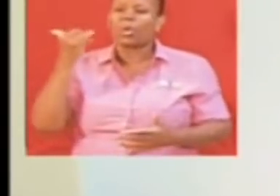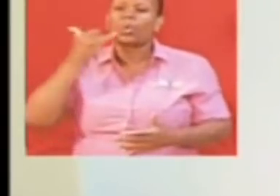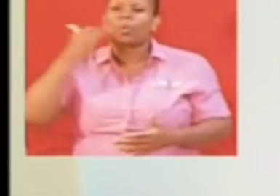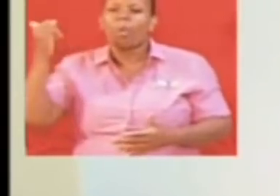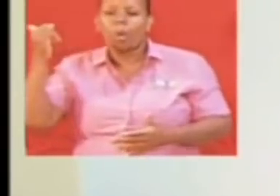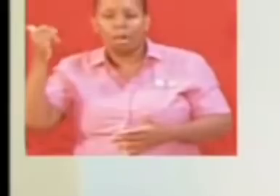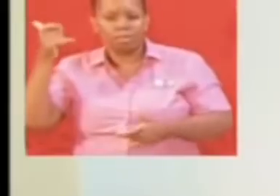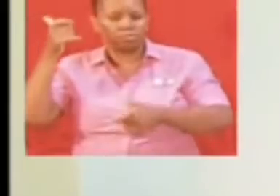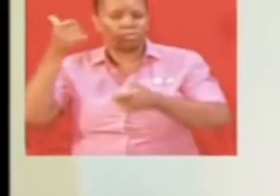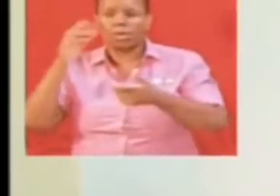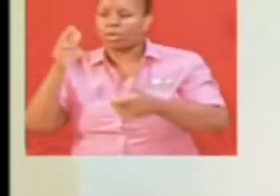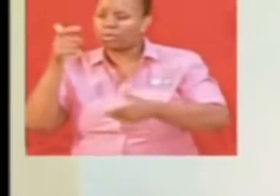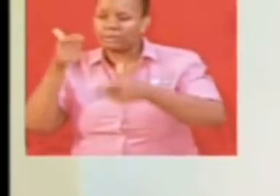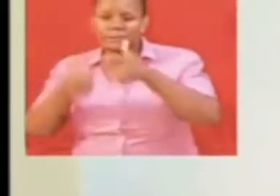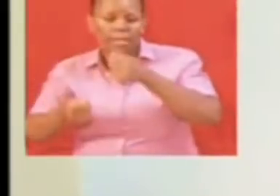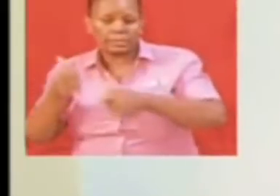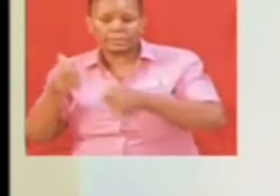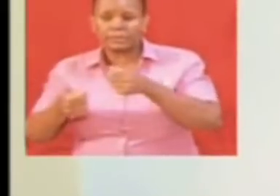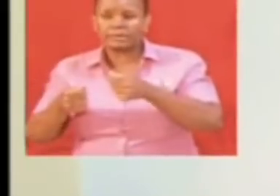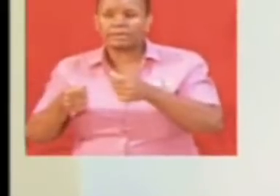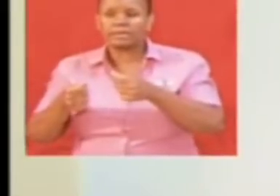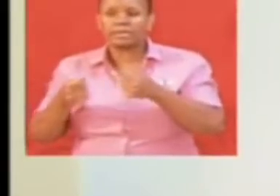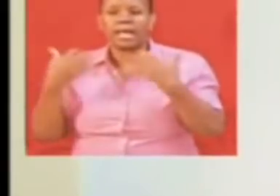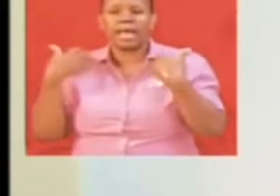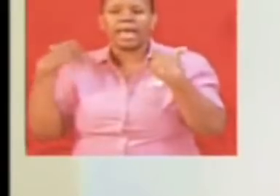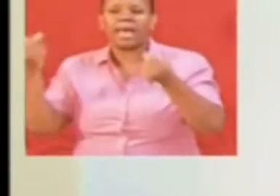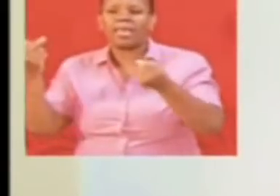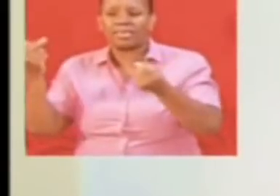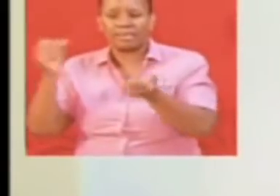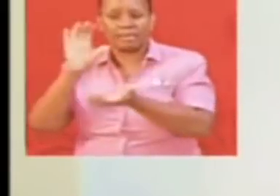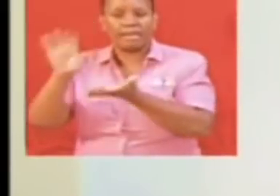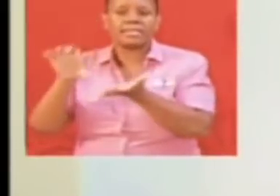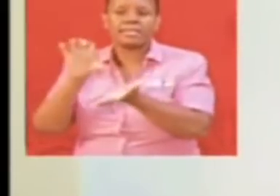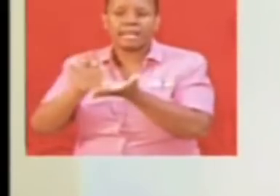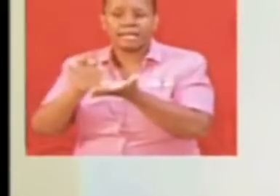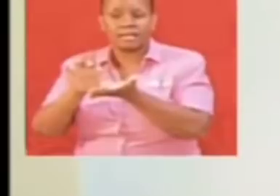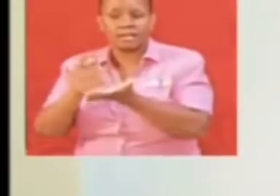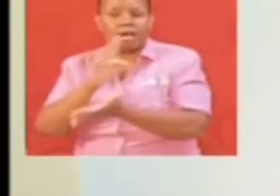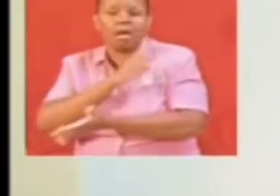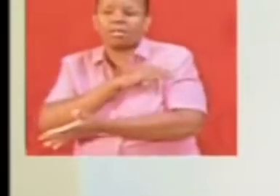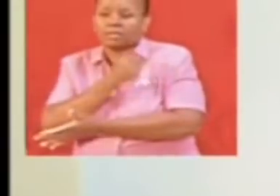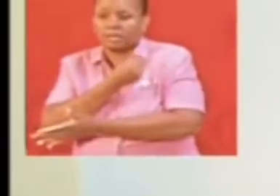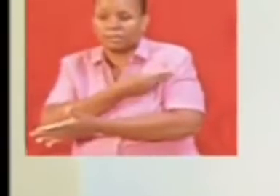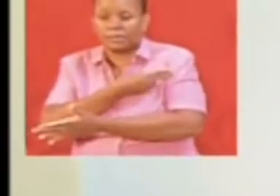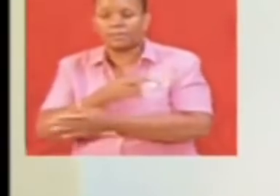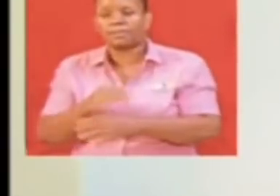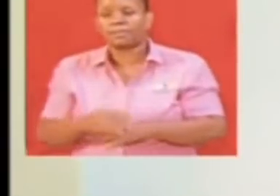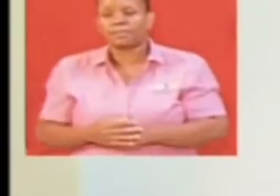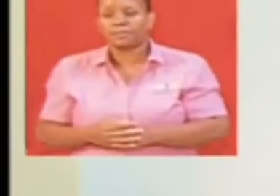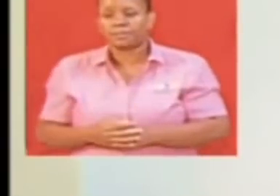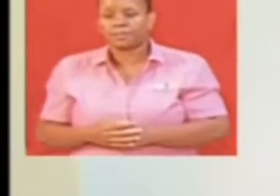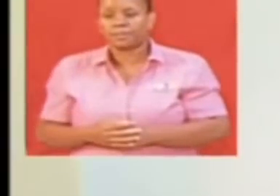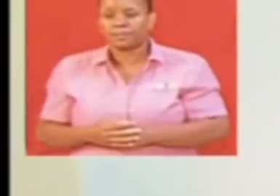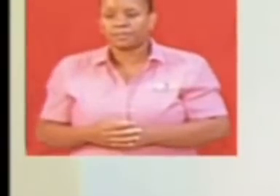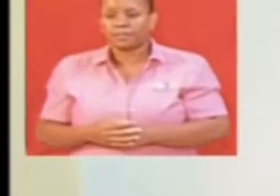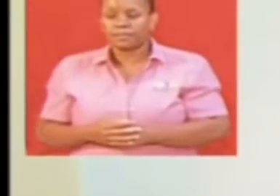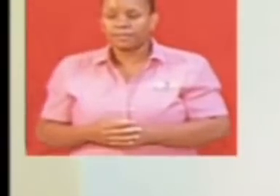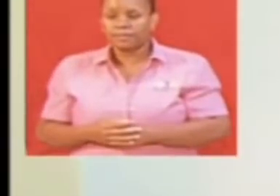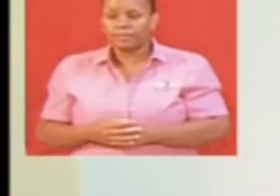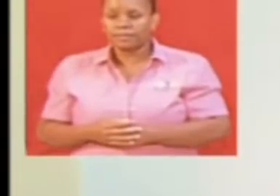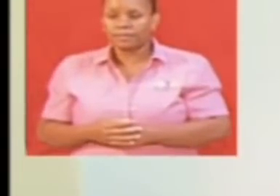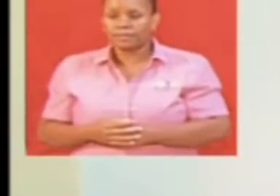cooperation, and we continue to do what is required to be responsible and to improve our situation in